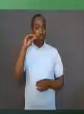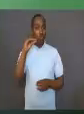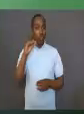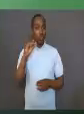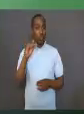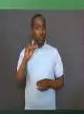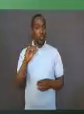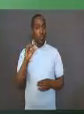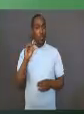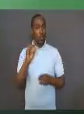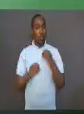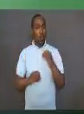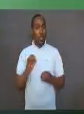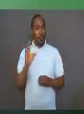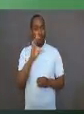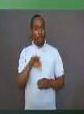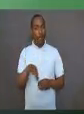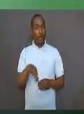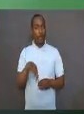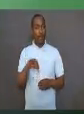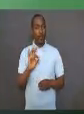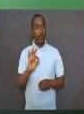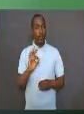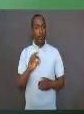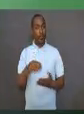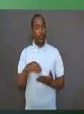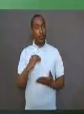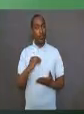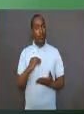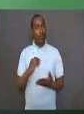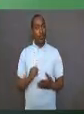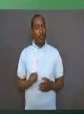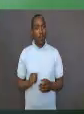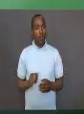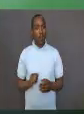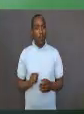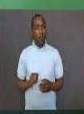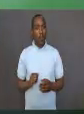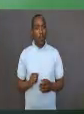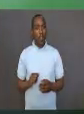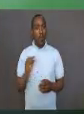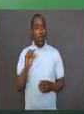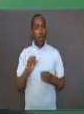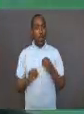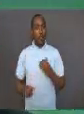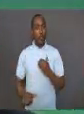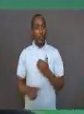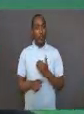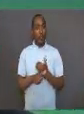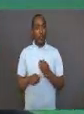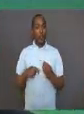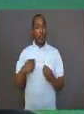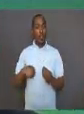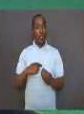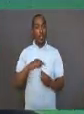discovered how microorganisms affect us and our environment.